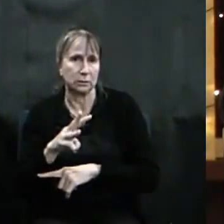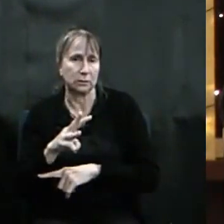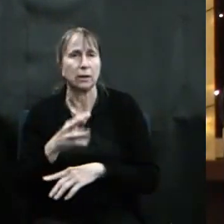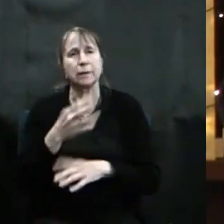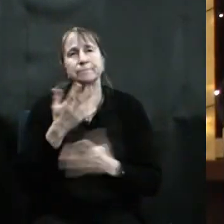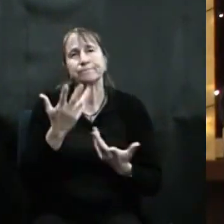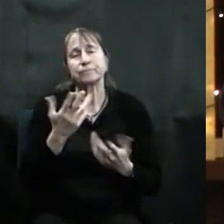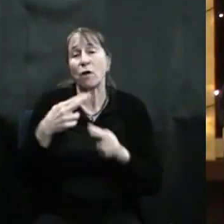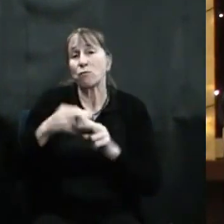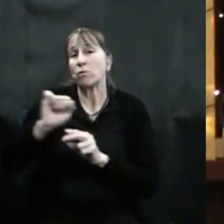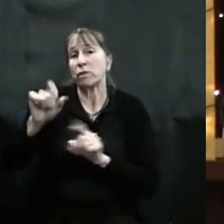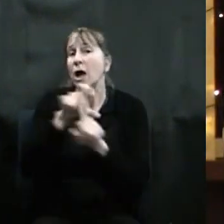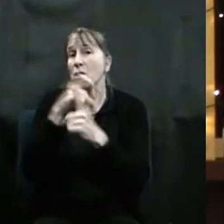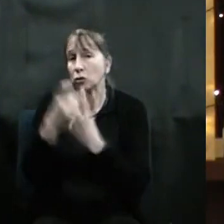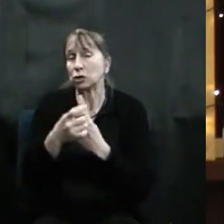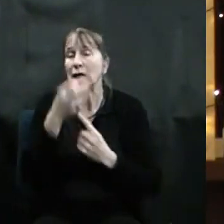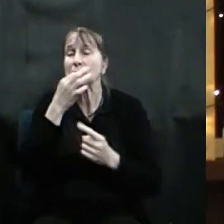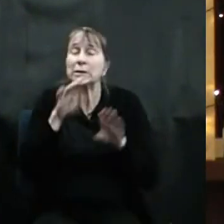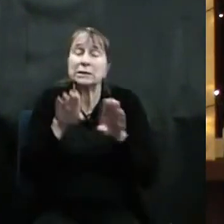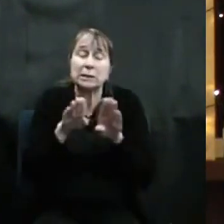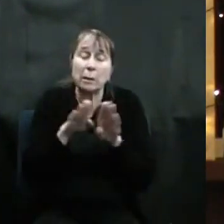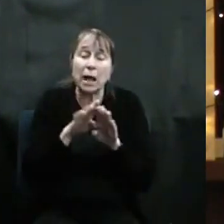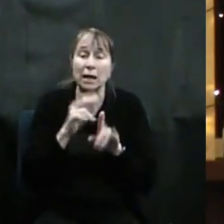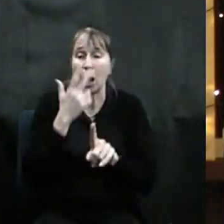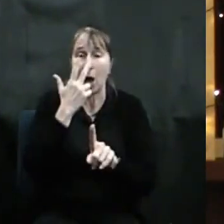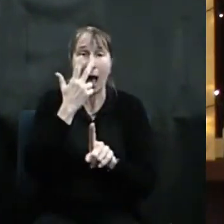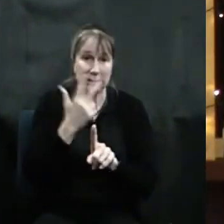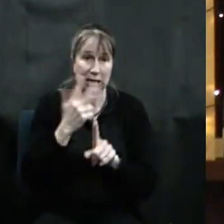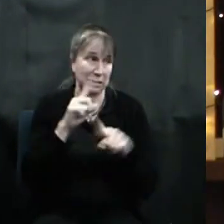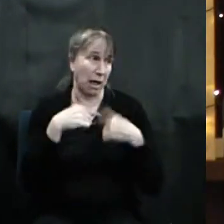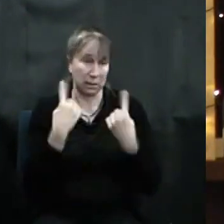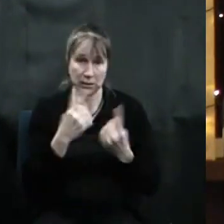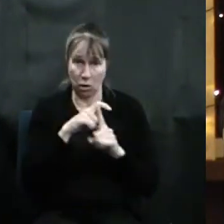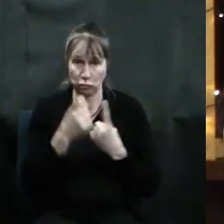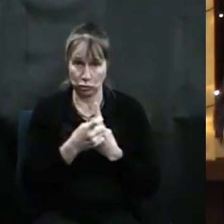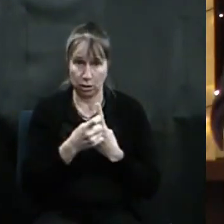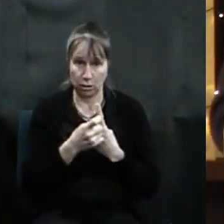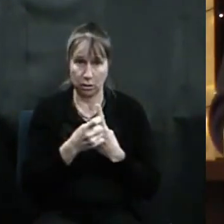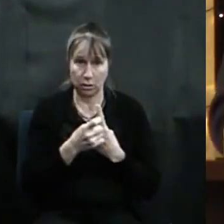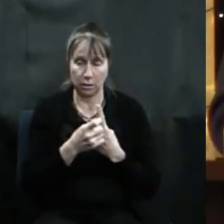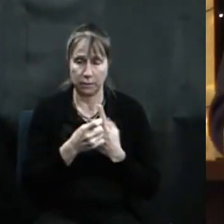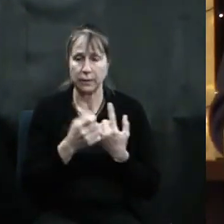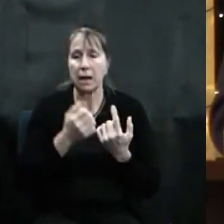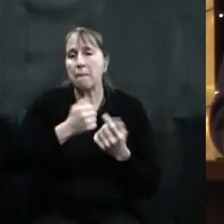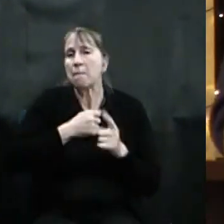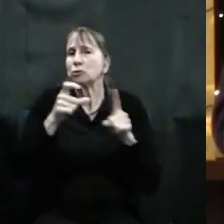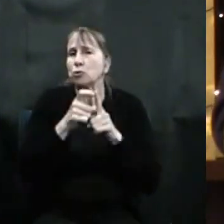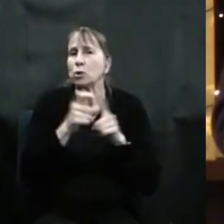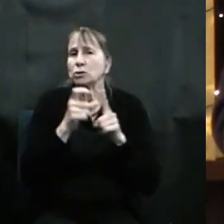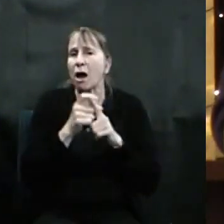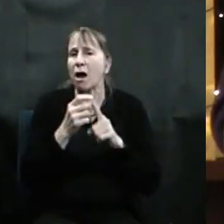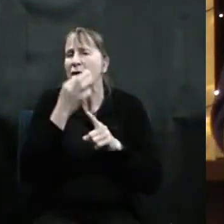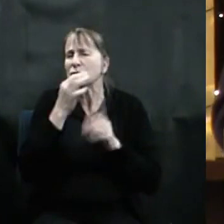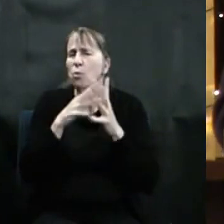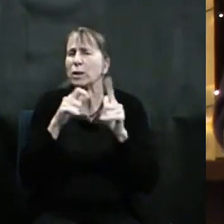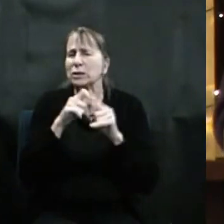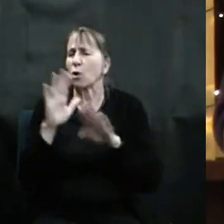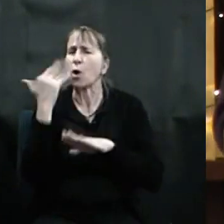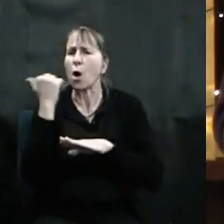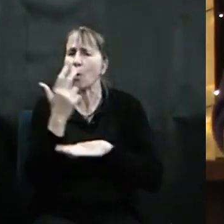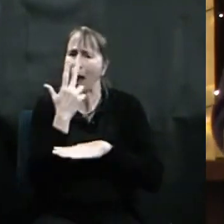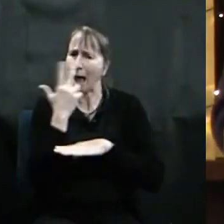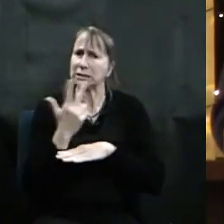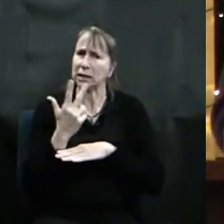18th year or 21st birthday. It's a significant year. My daughter Anastasia just turned 18 a couple of weeks ago, a